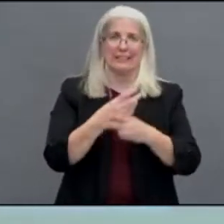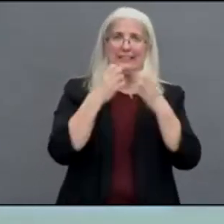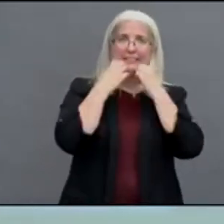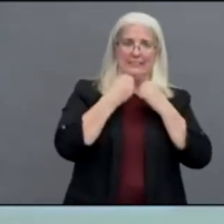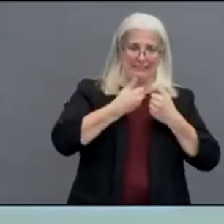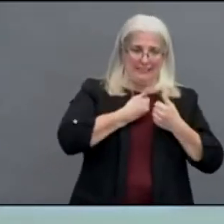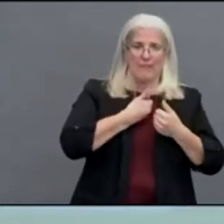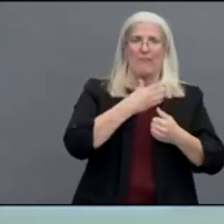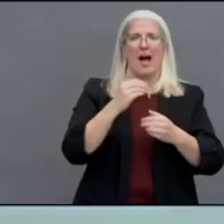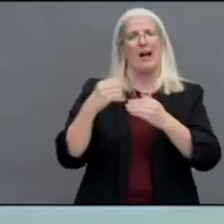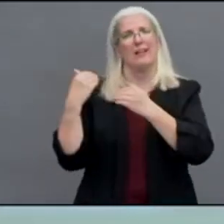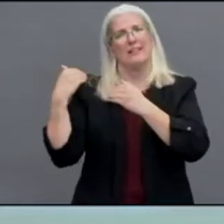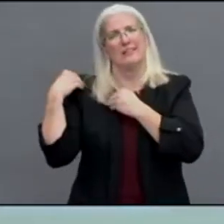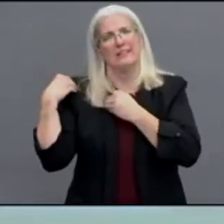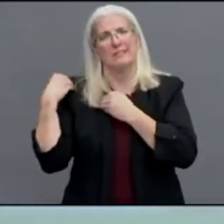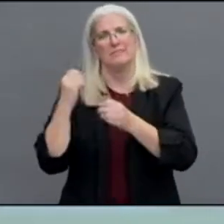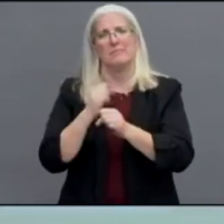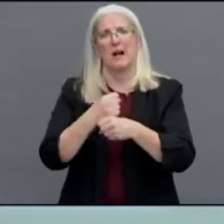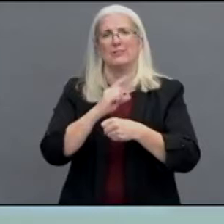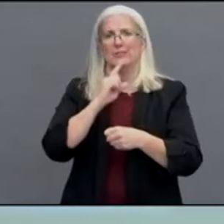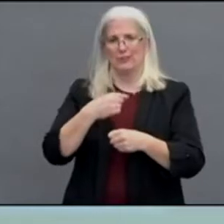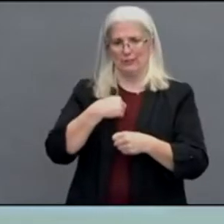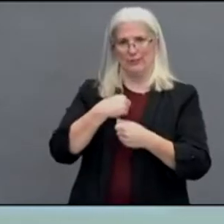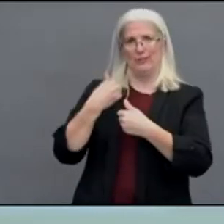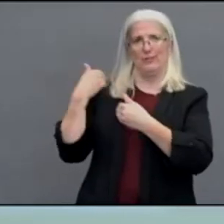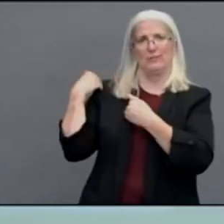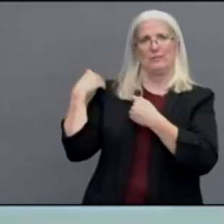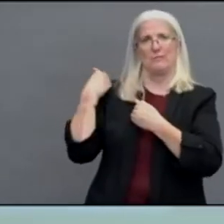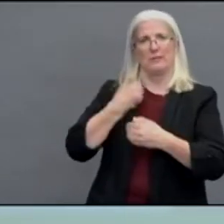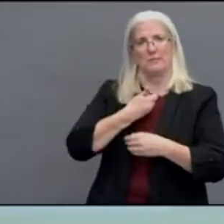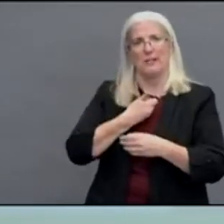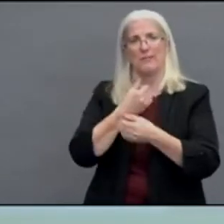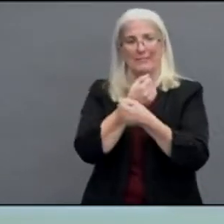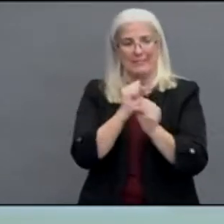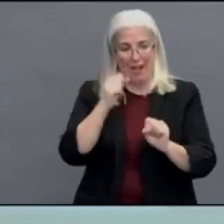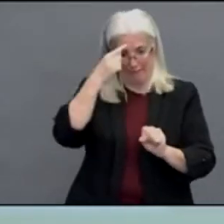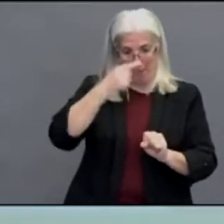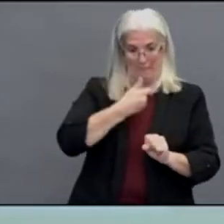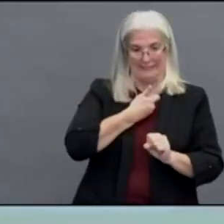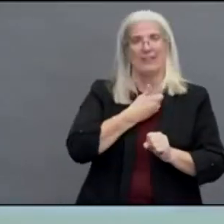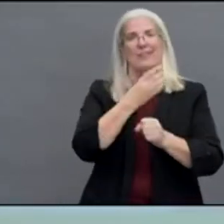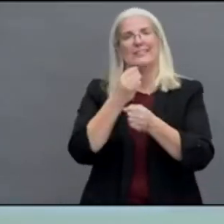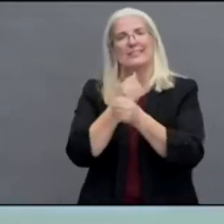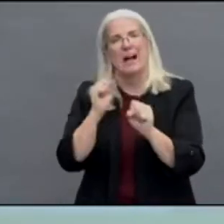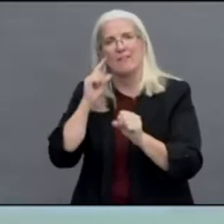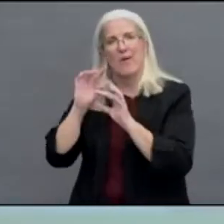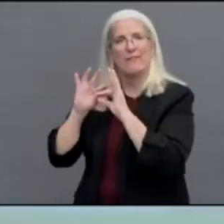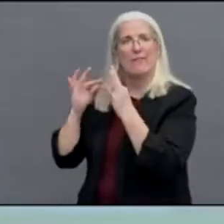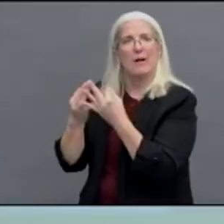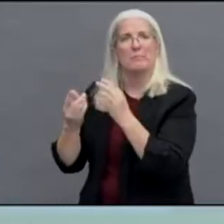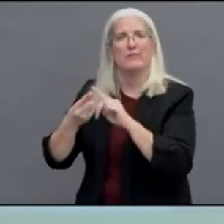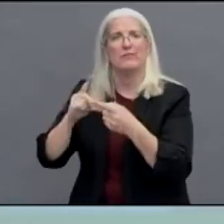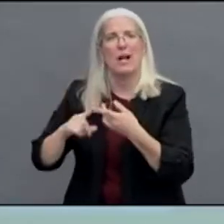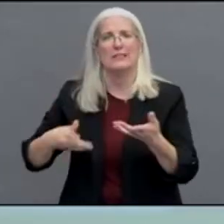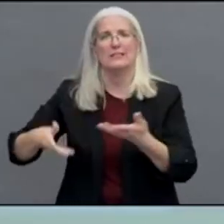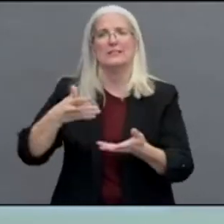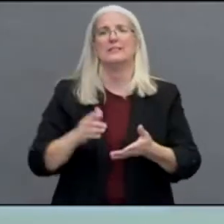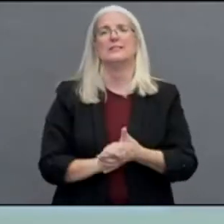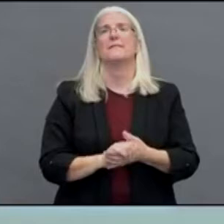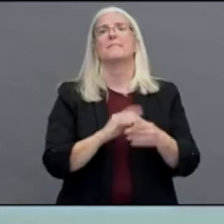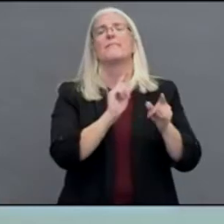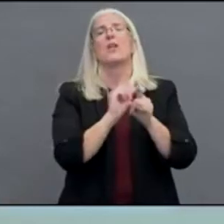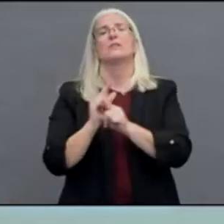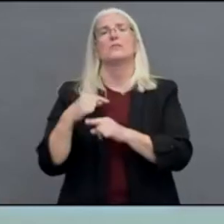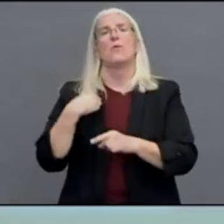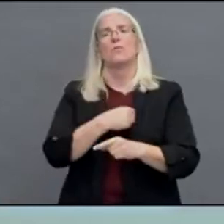responsible for our safety and for also the safety of our families. We also have households where they have more than one